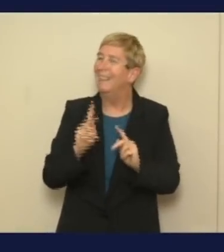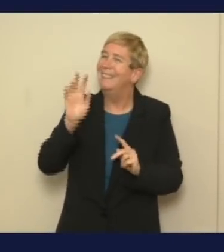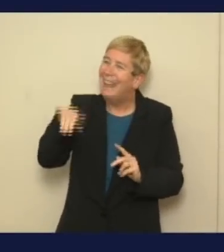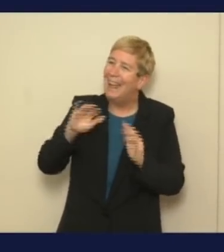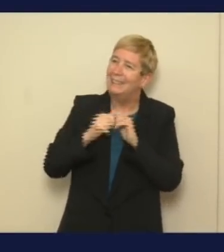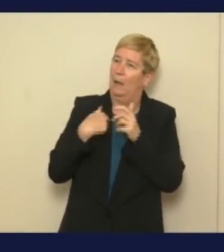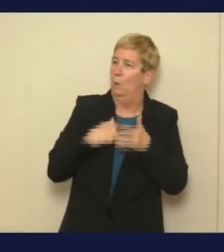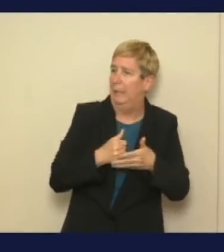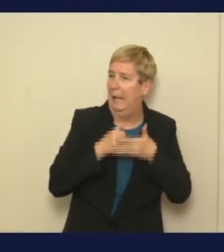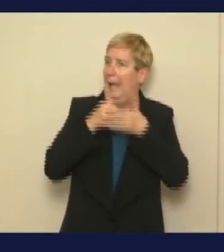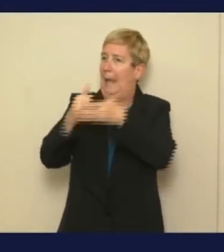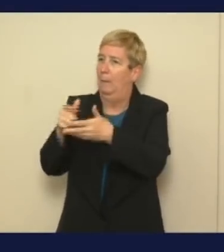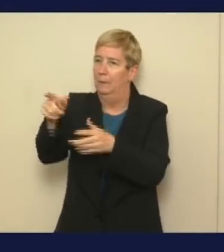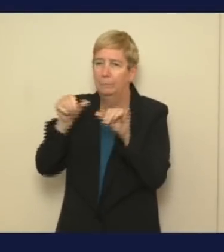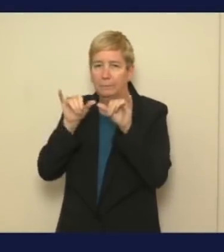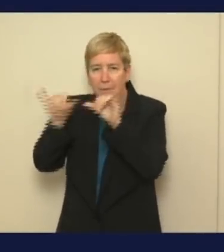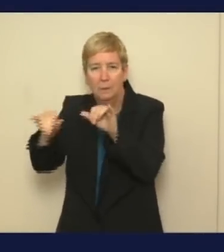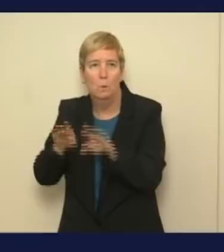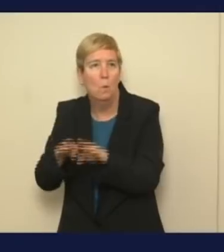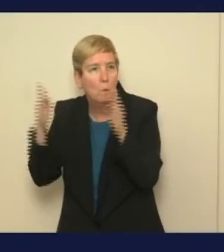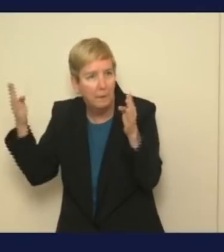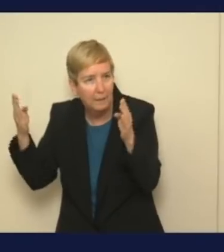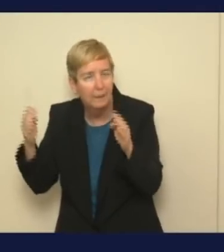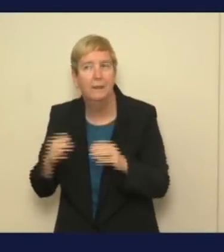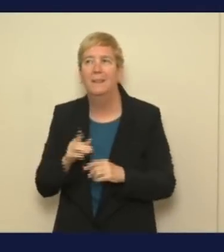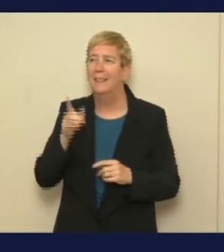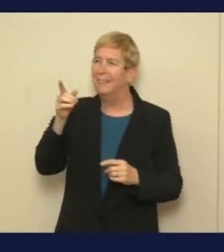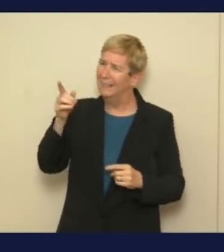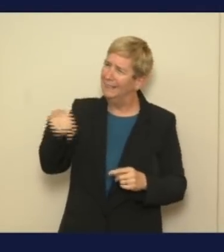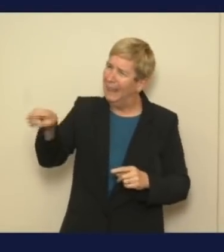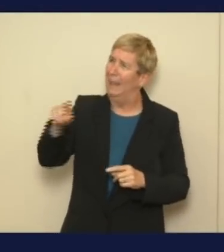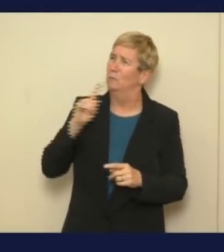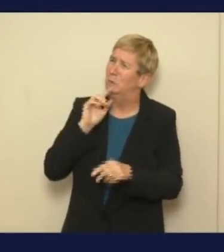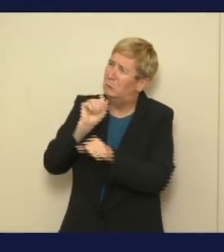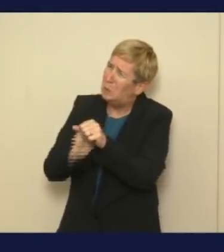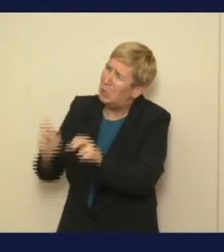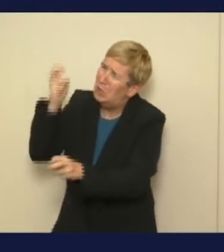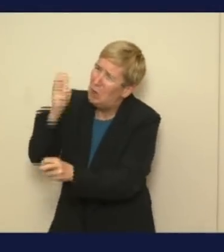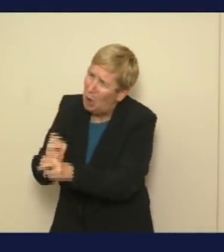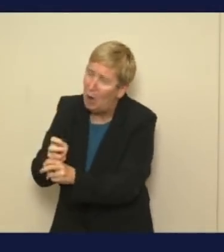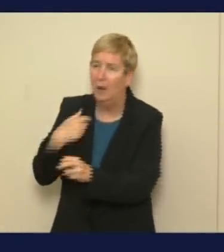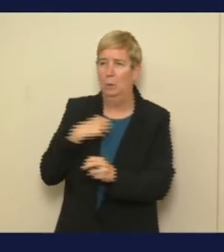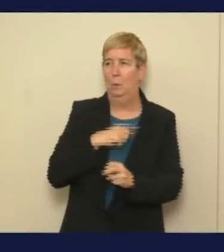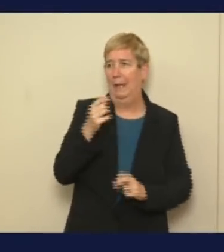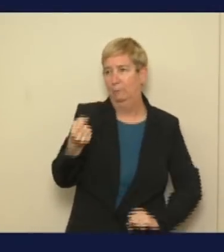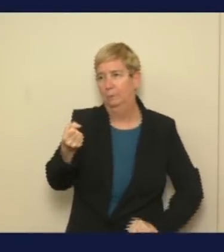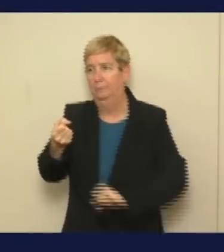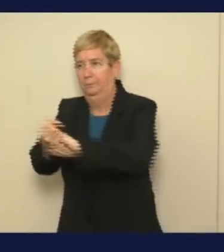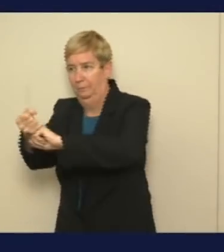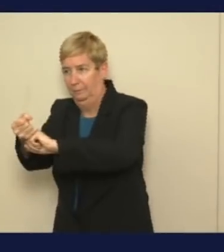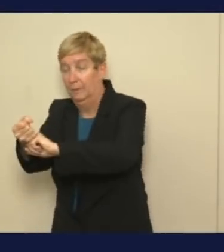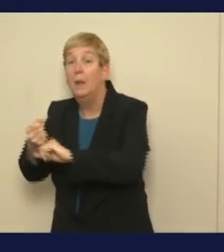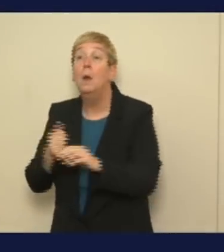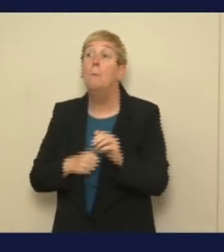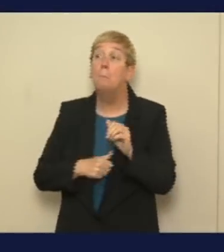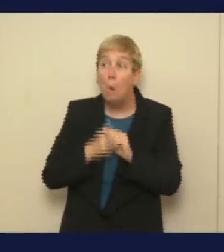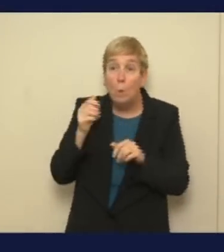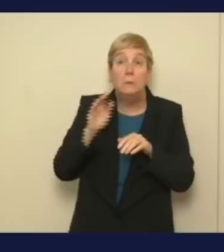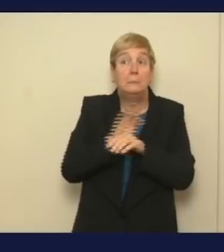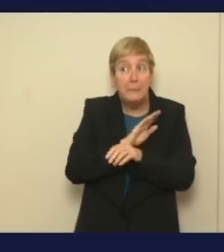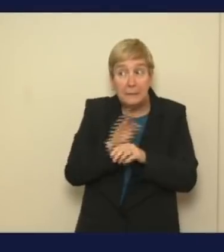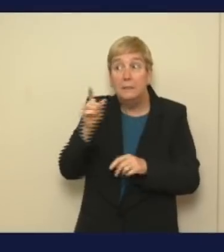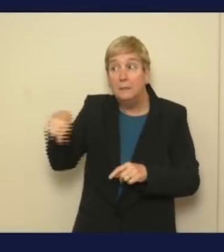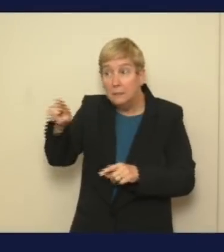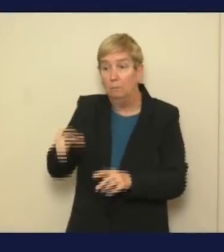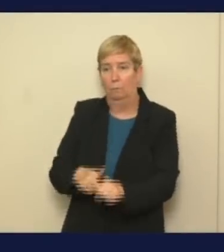They deserve that from us. Notice that most New Mexico businesses are adhering to COVID-safe